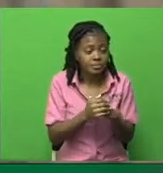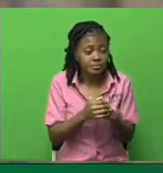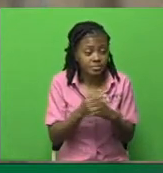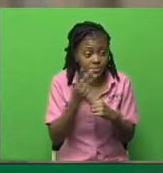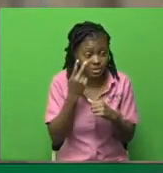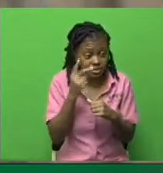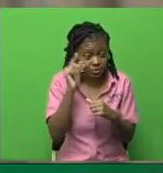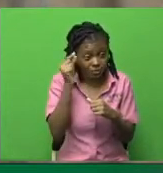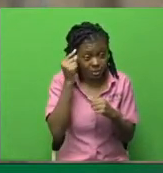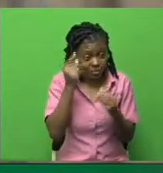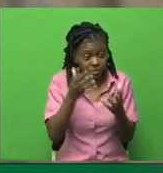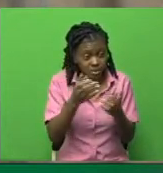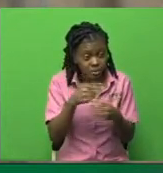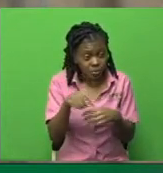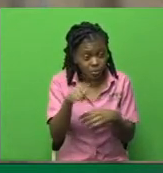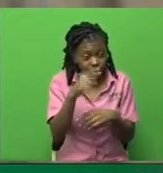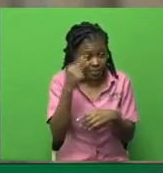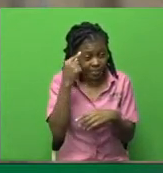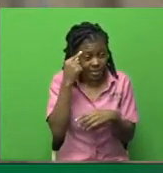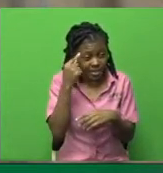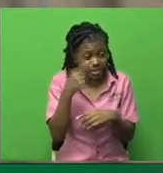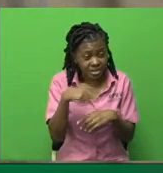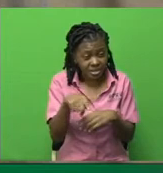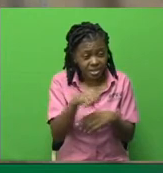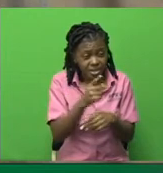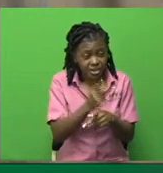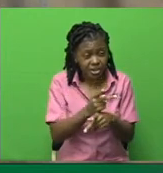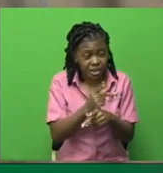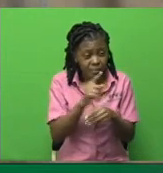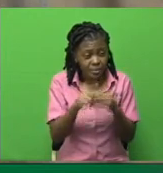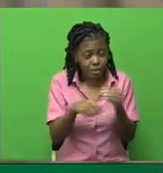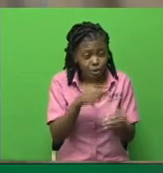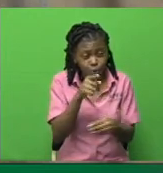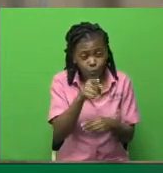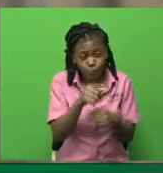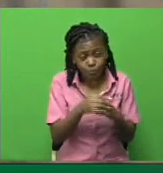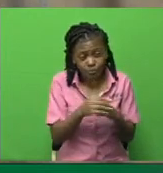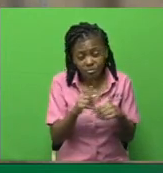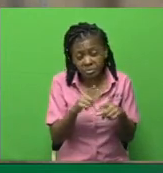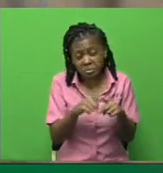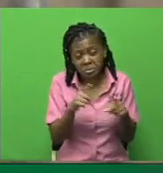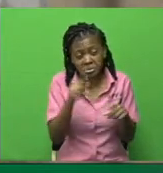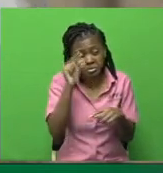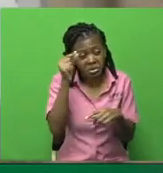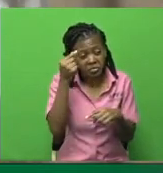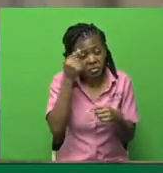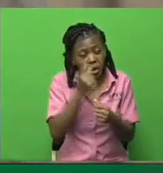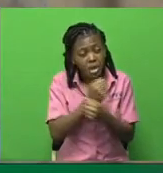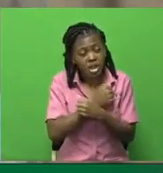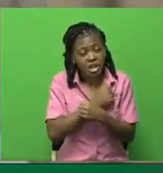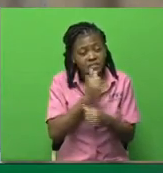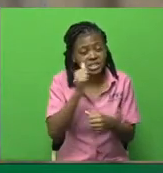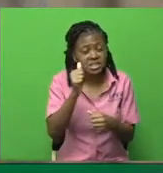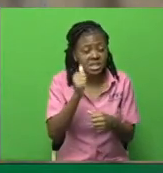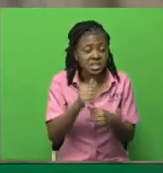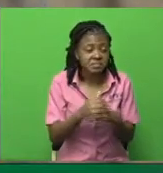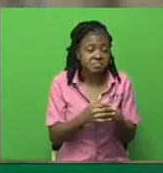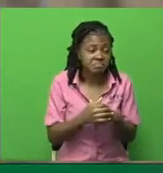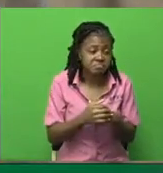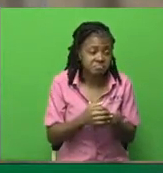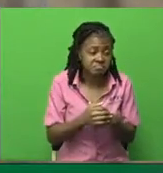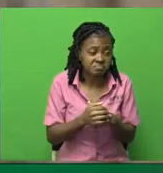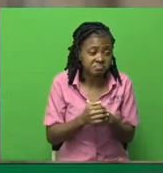think that they care about you but in reality they only think about and invest in themselves with a population is fed to the Wolves